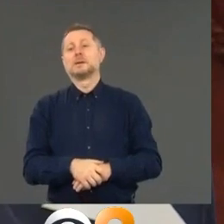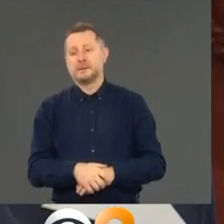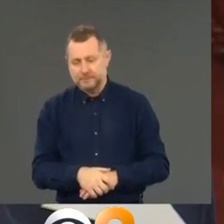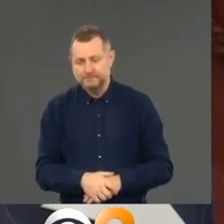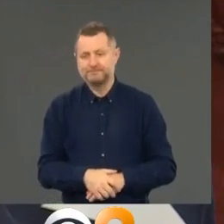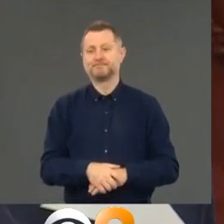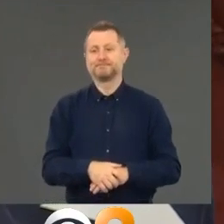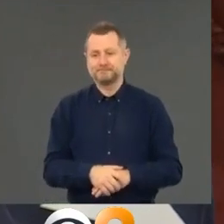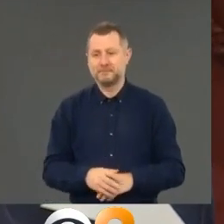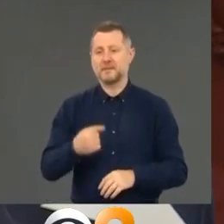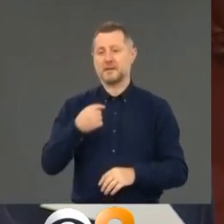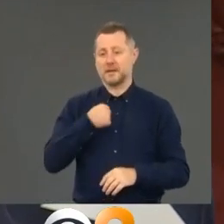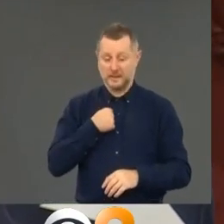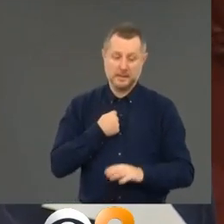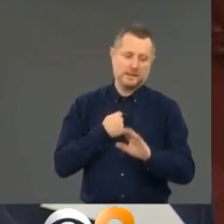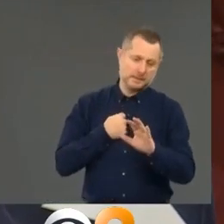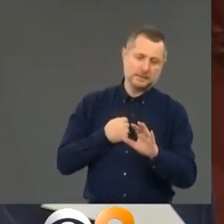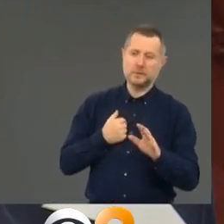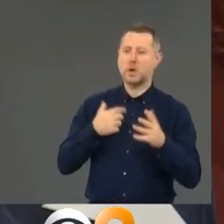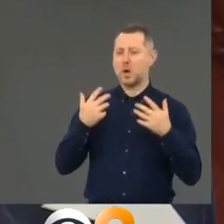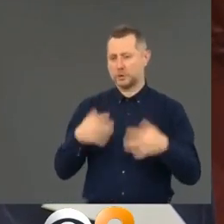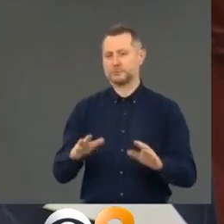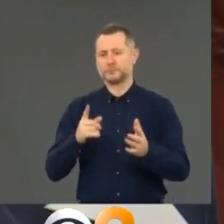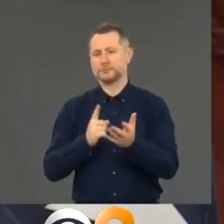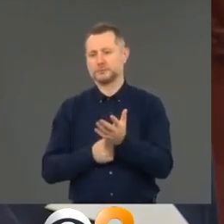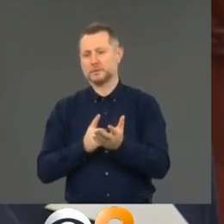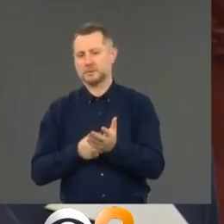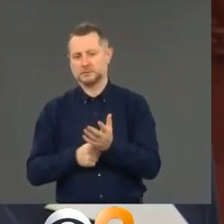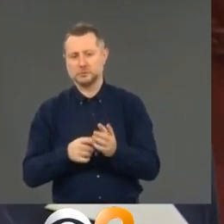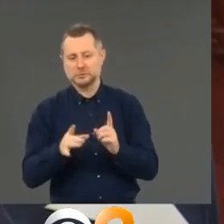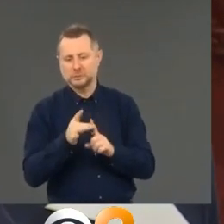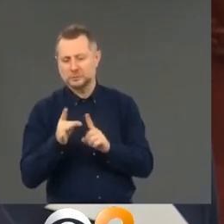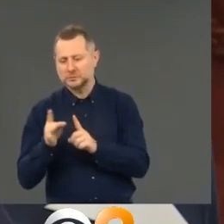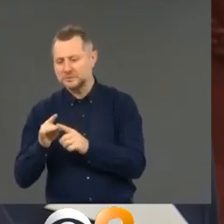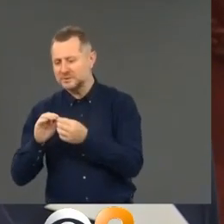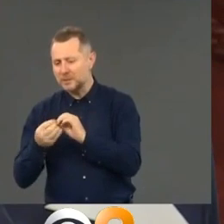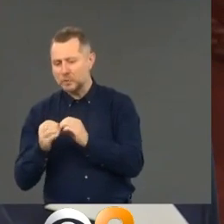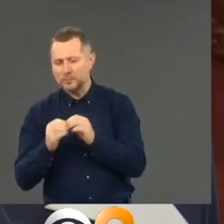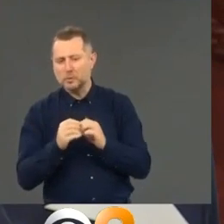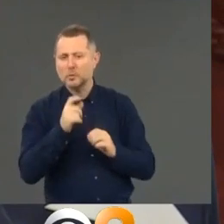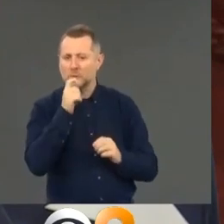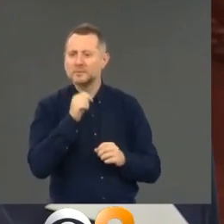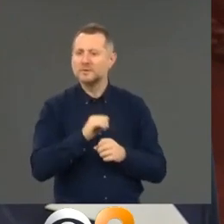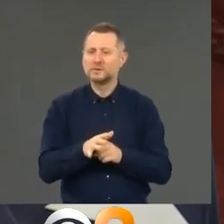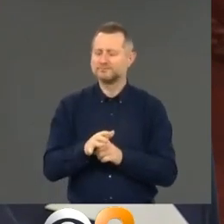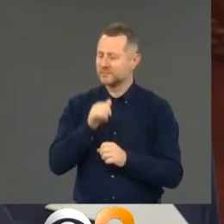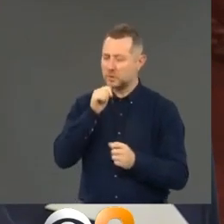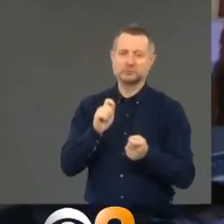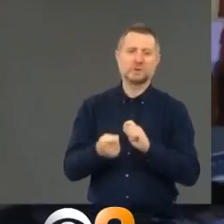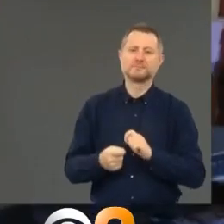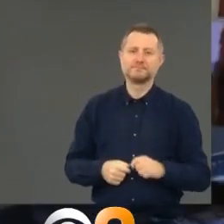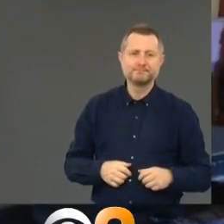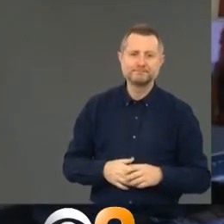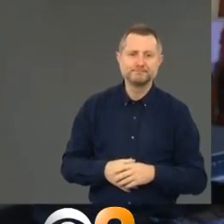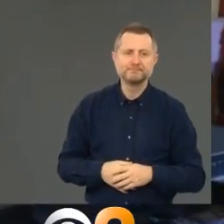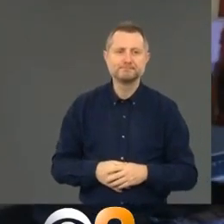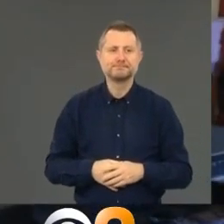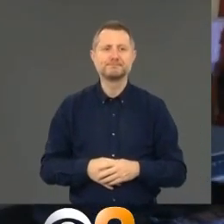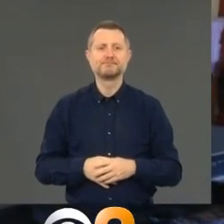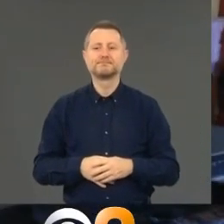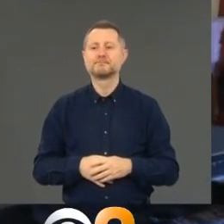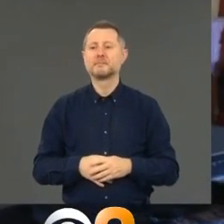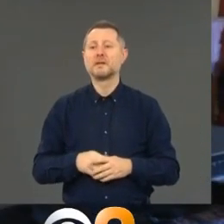gone through the infection rate many times, and nothing has changed. The 3 regions that opened last weekend, how likely